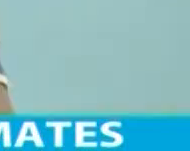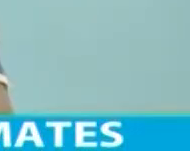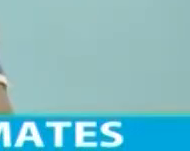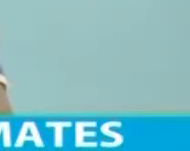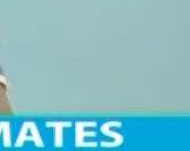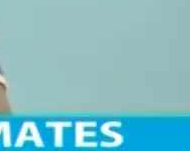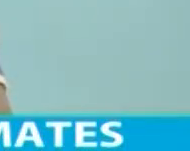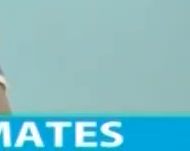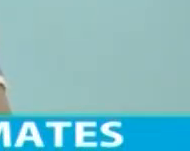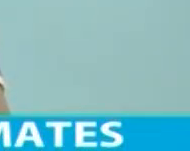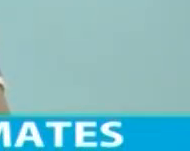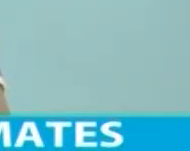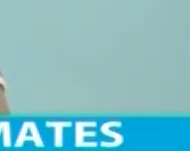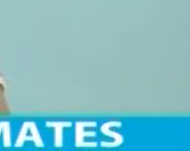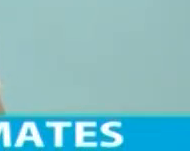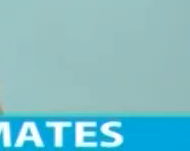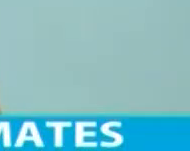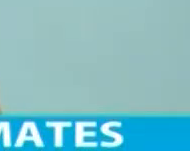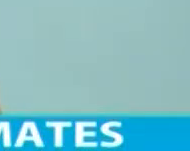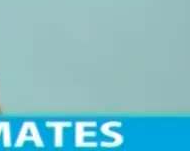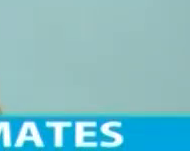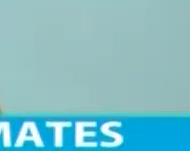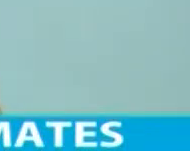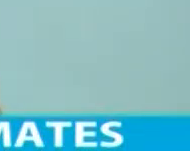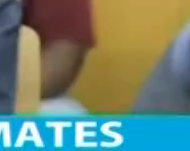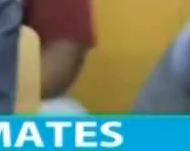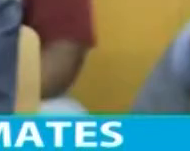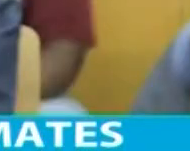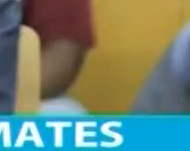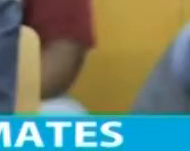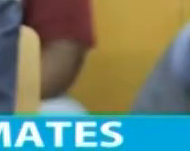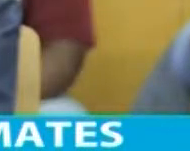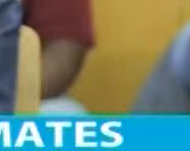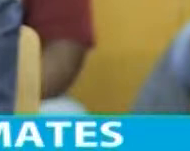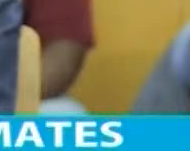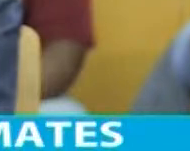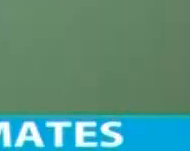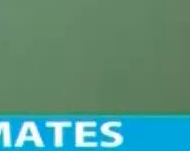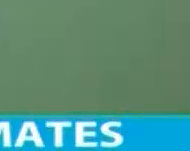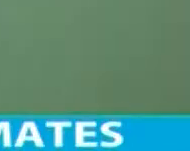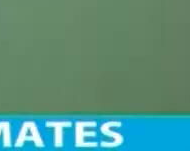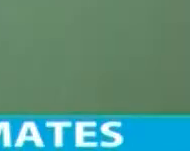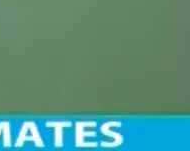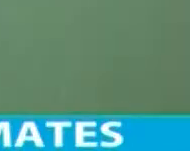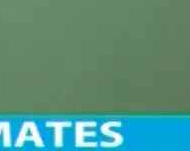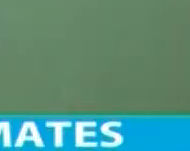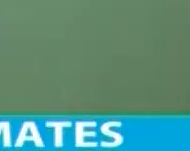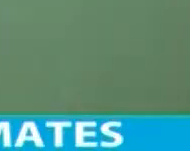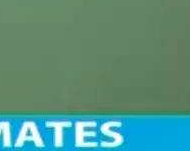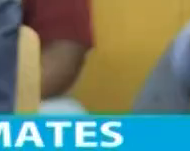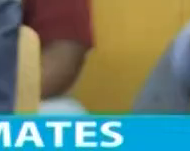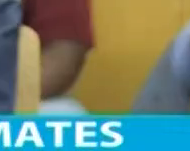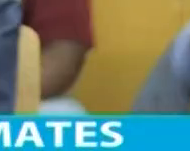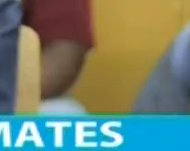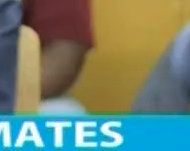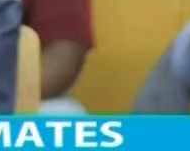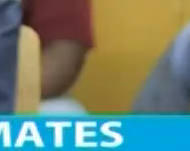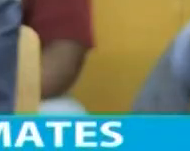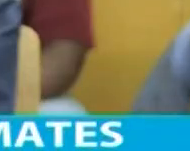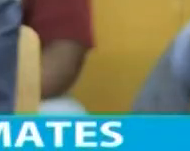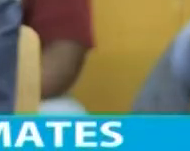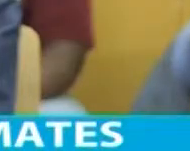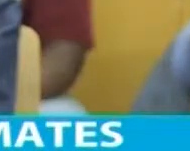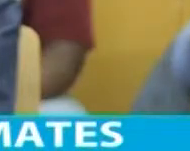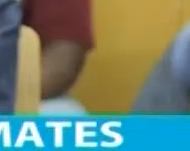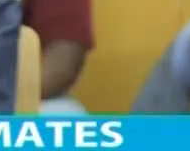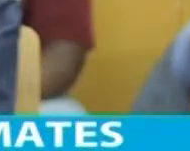you're my chakinodi. When I grow up, I just want to be like you. Hey, Walimu, those are really big names. Hey, I wish I could be